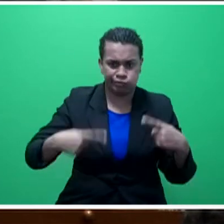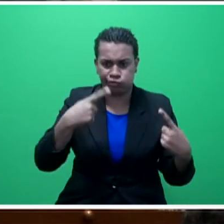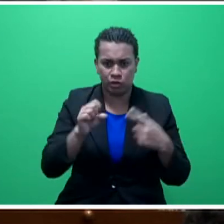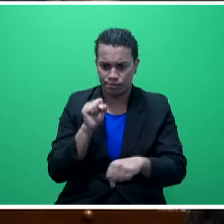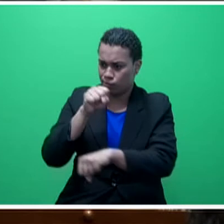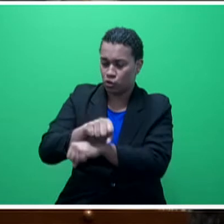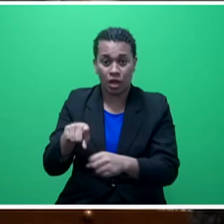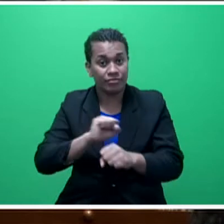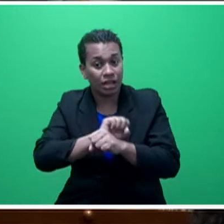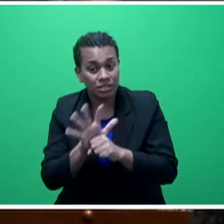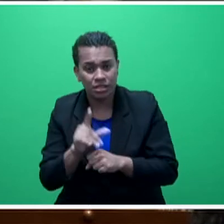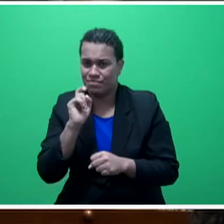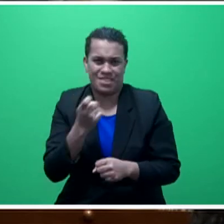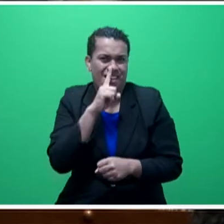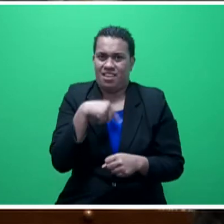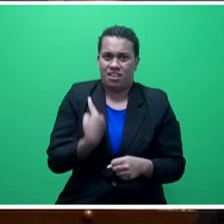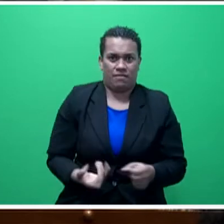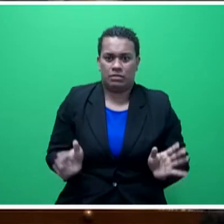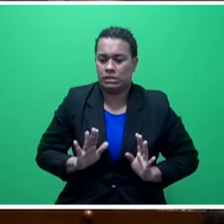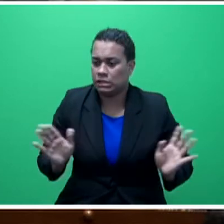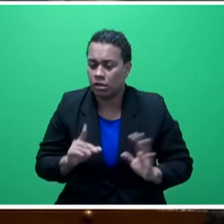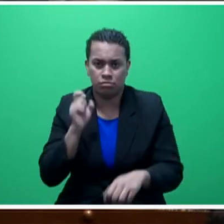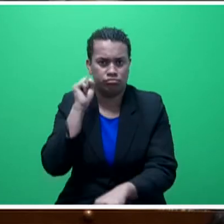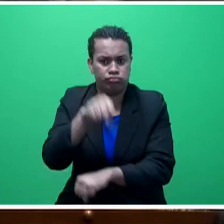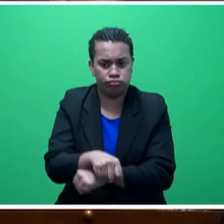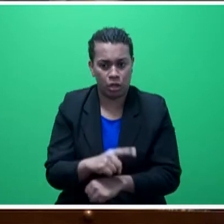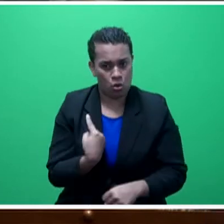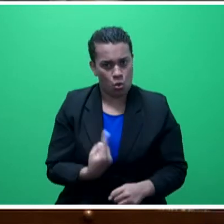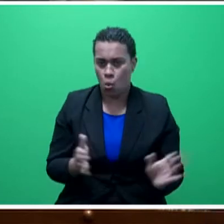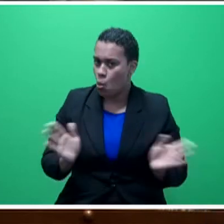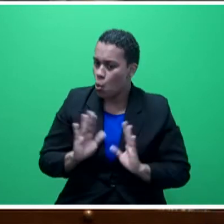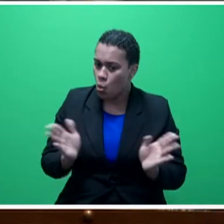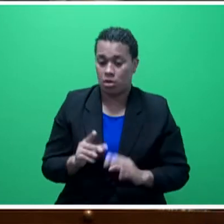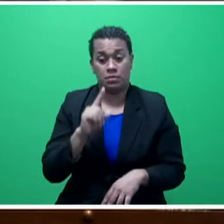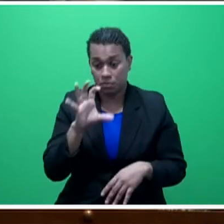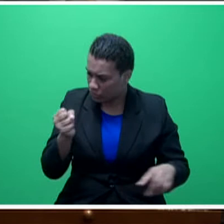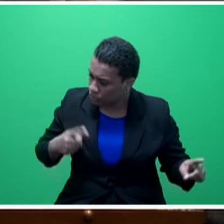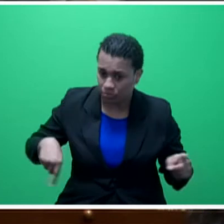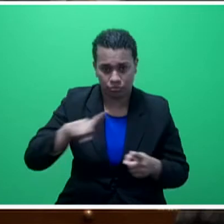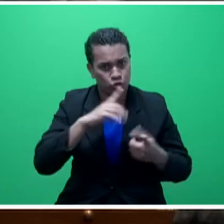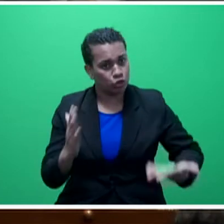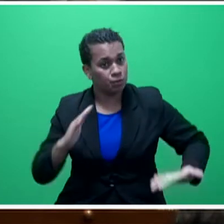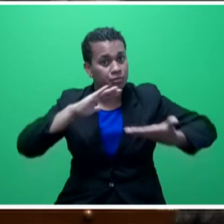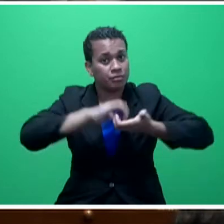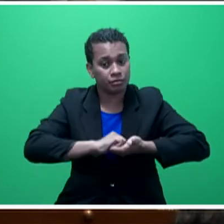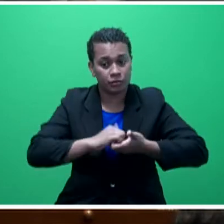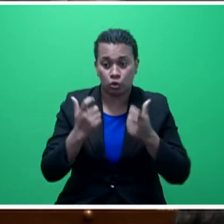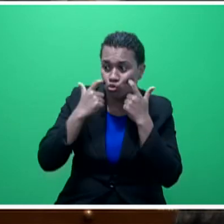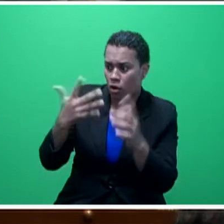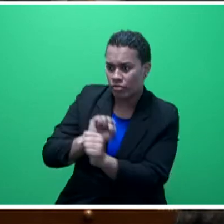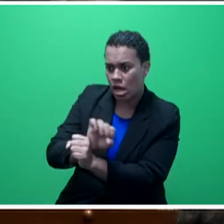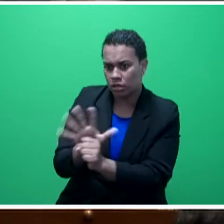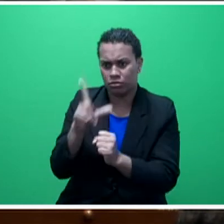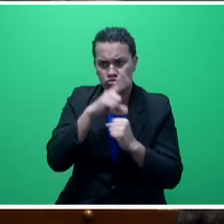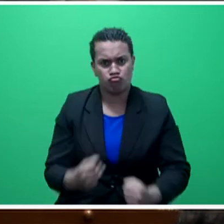alone. We can overcome this, but not alone. So let's unite and show this coronavirus that we are stronger than